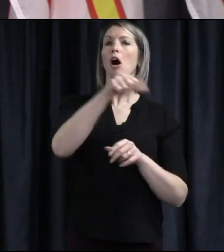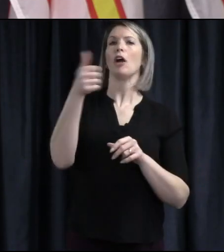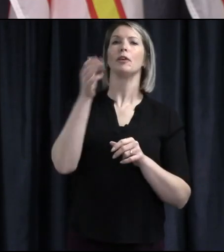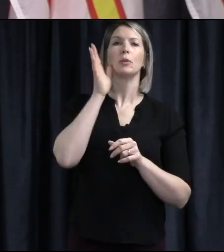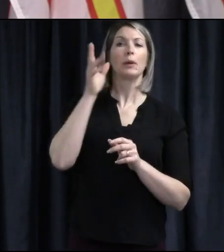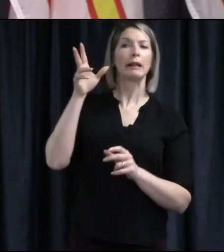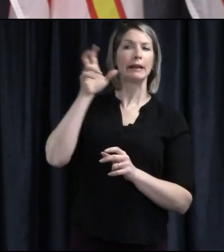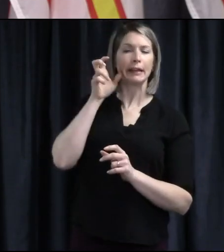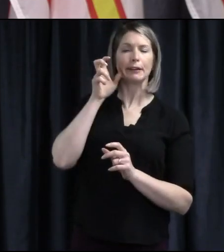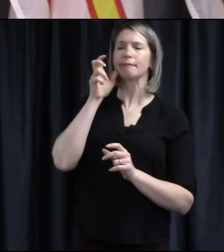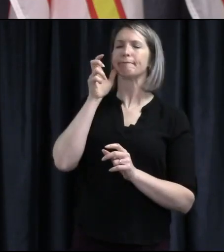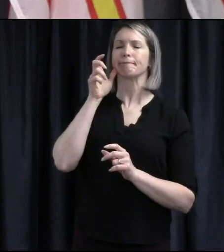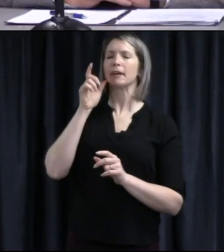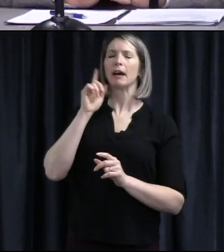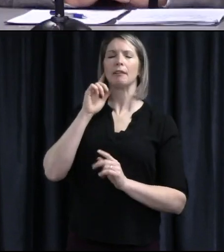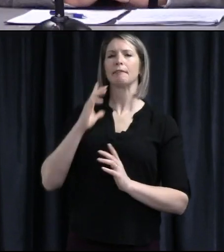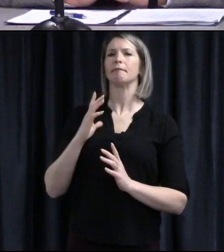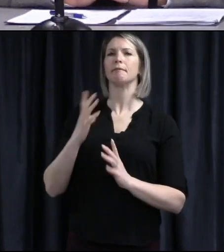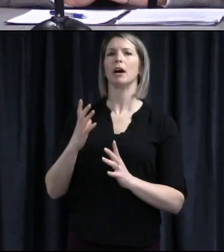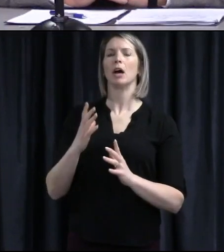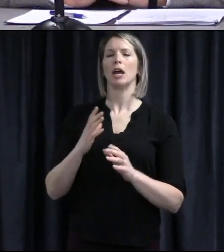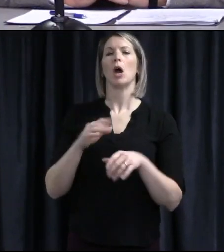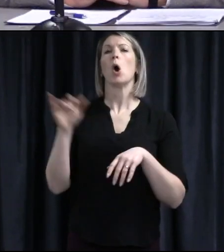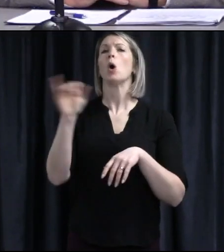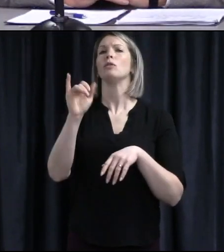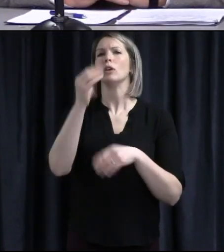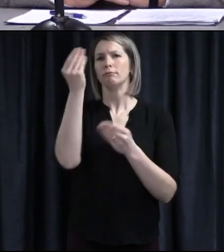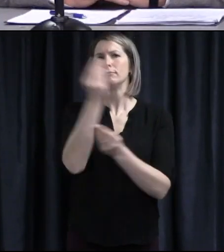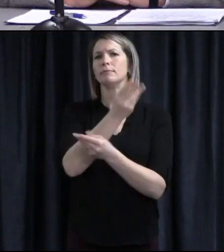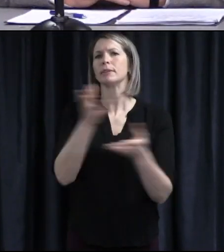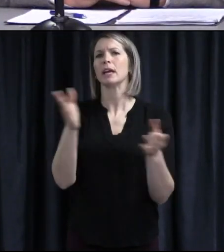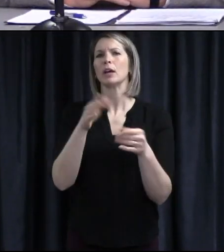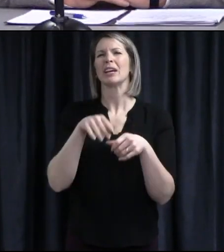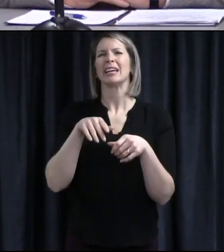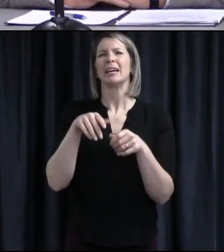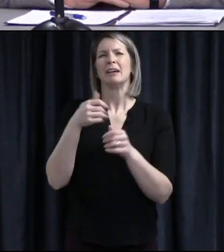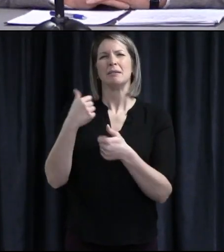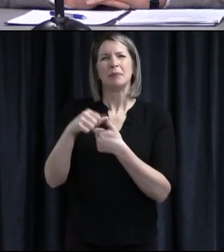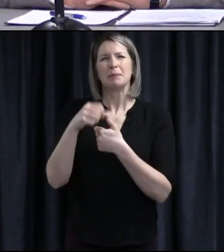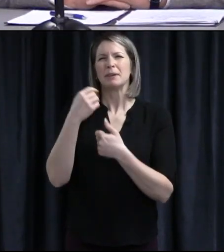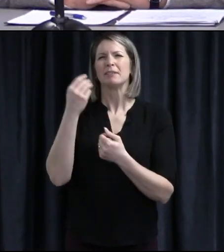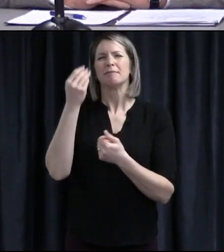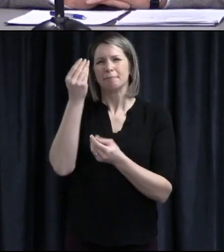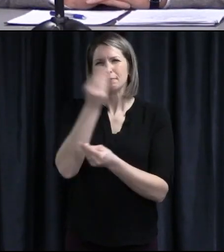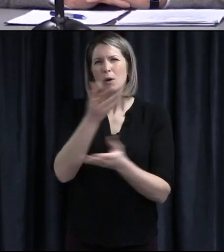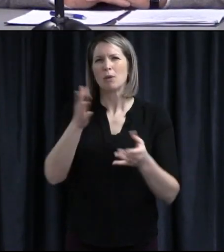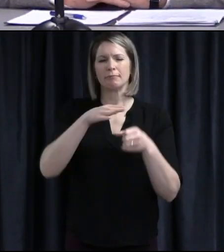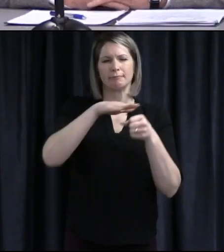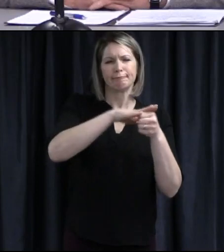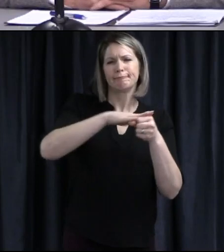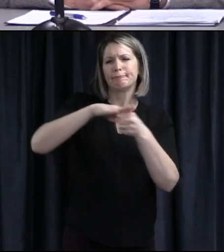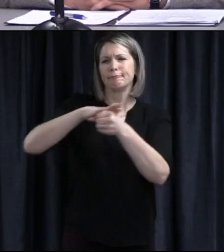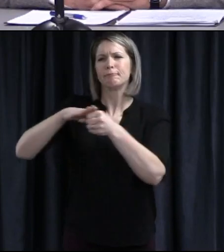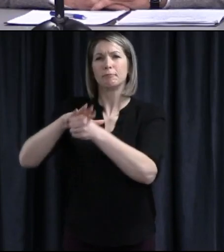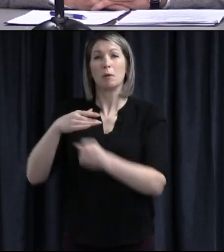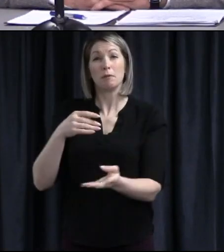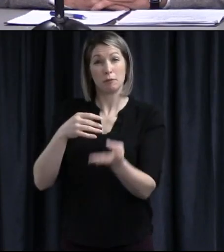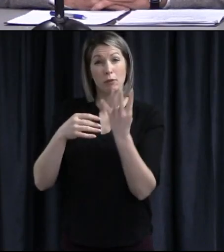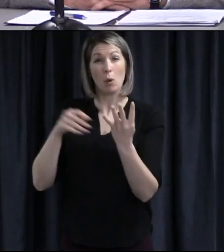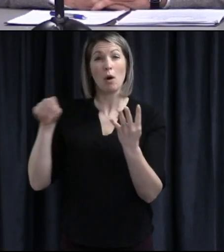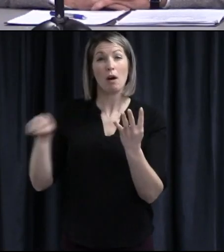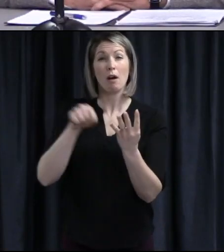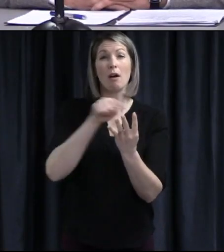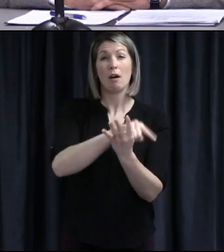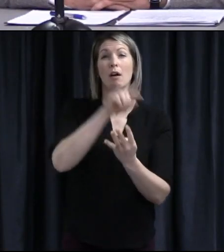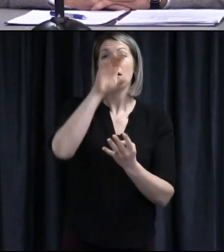Yeah, for the community testing sites, these are by appointment only, I think, Yes. Beth, if that was where your question was going. So for the community testing